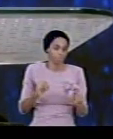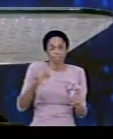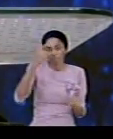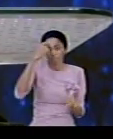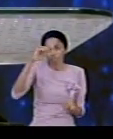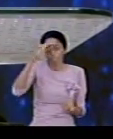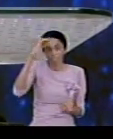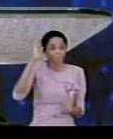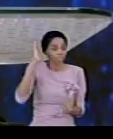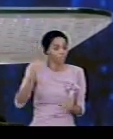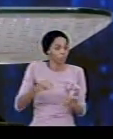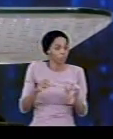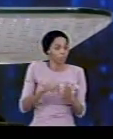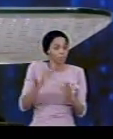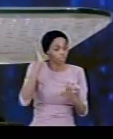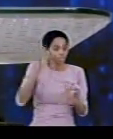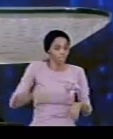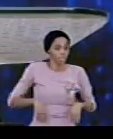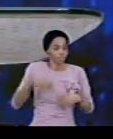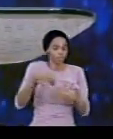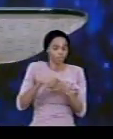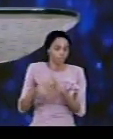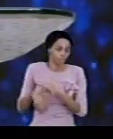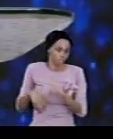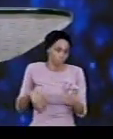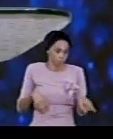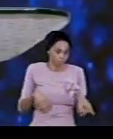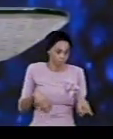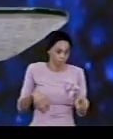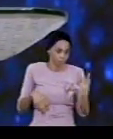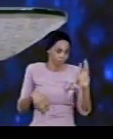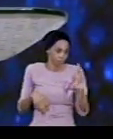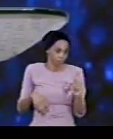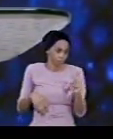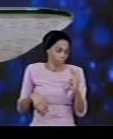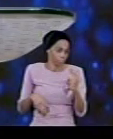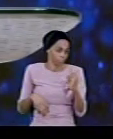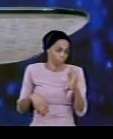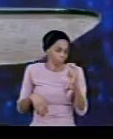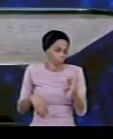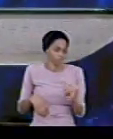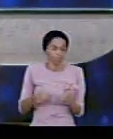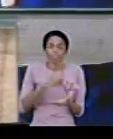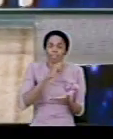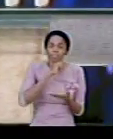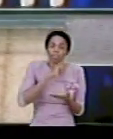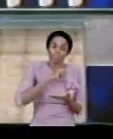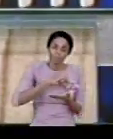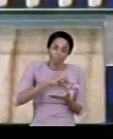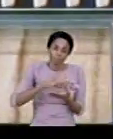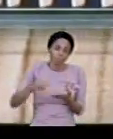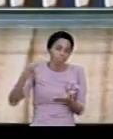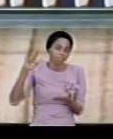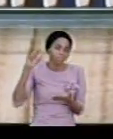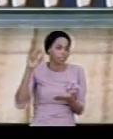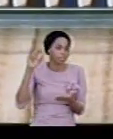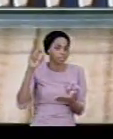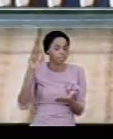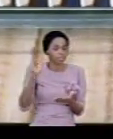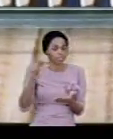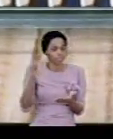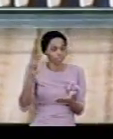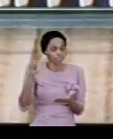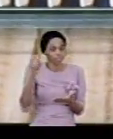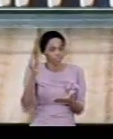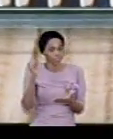live in them. The first part of verse 13, Christ has redeemed us from